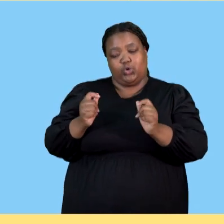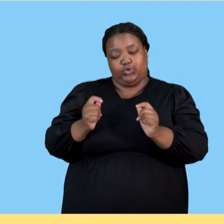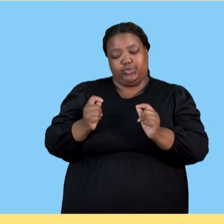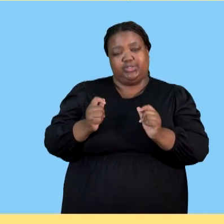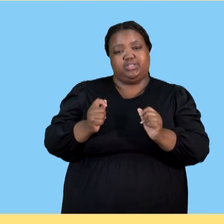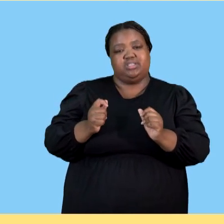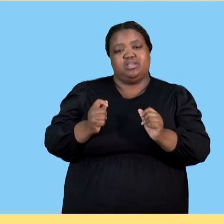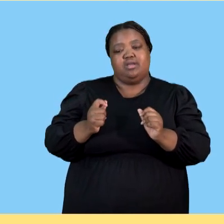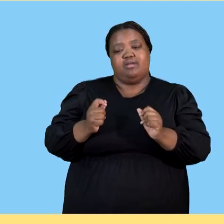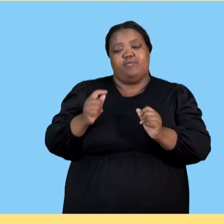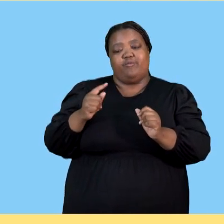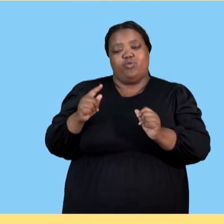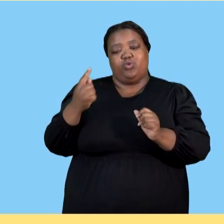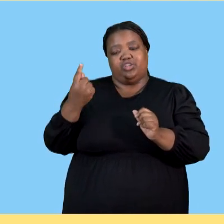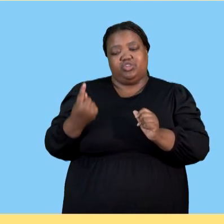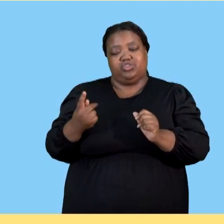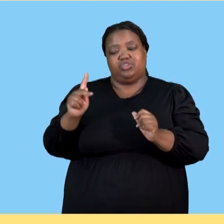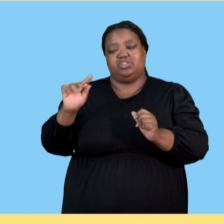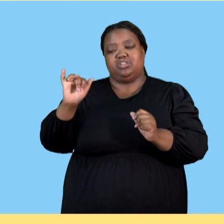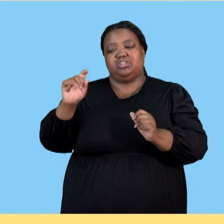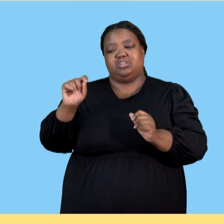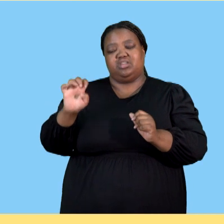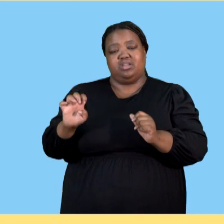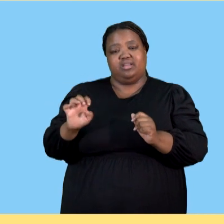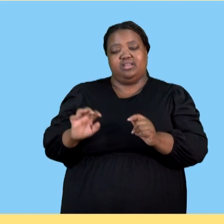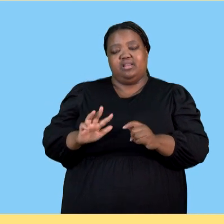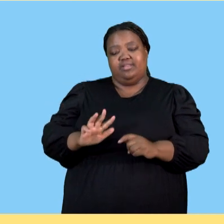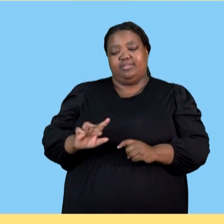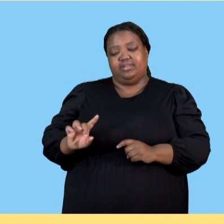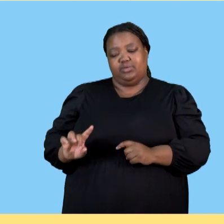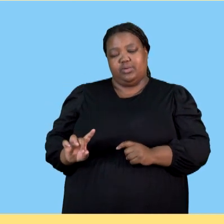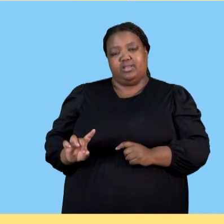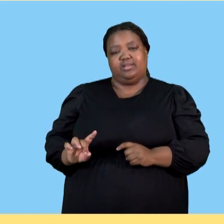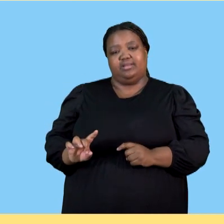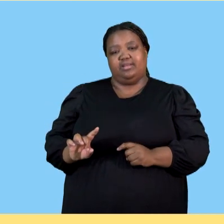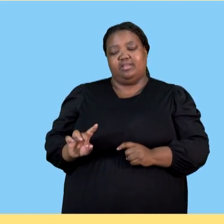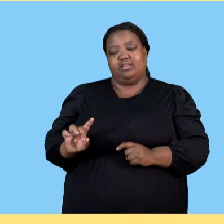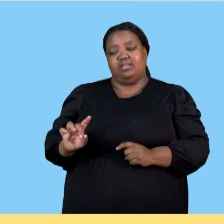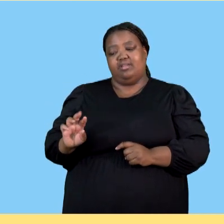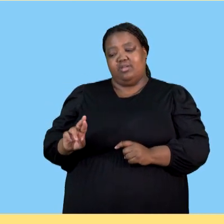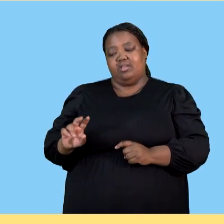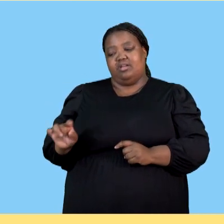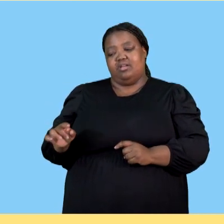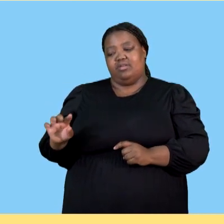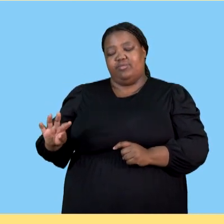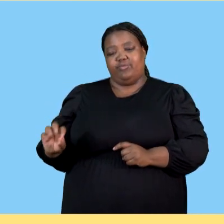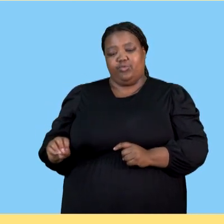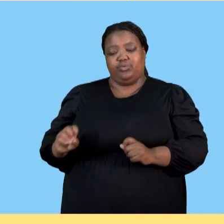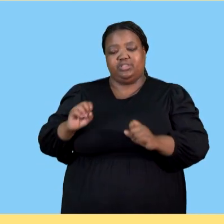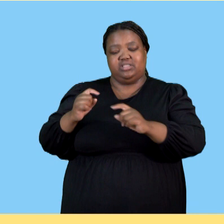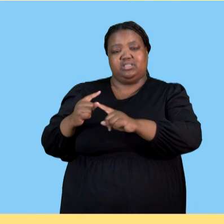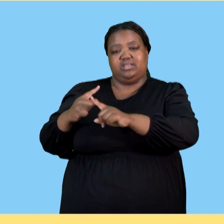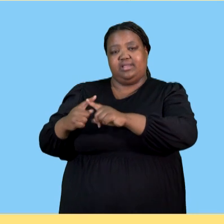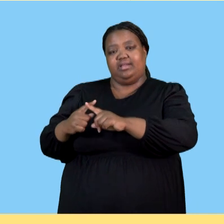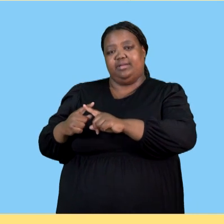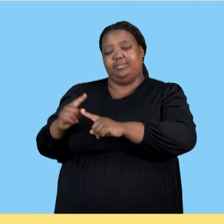the cost per kite. And the cost per kite is 91 rand 40. And